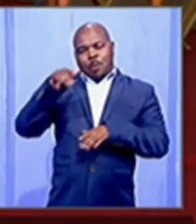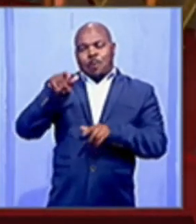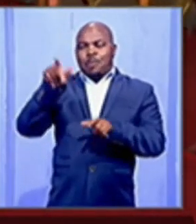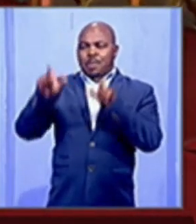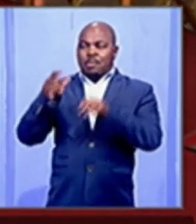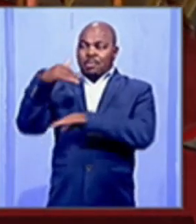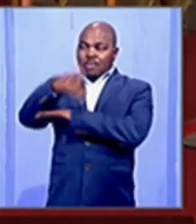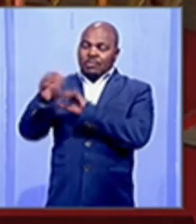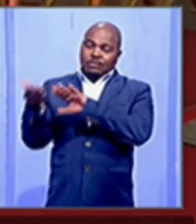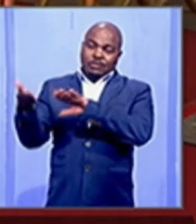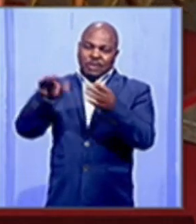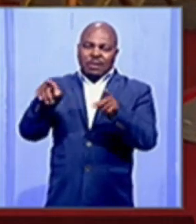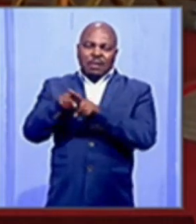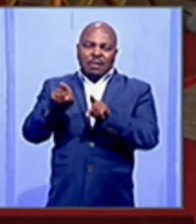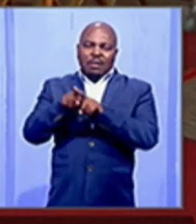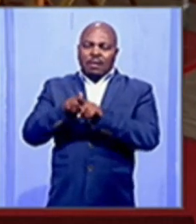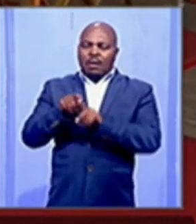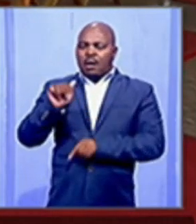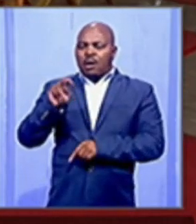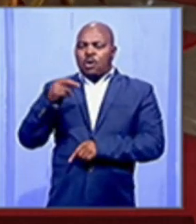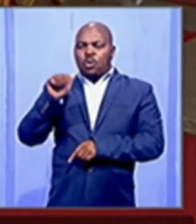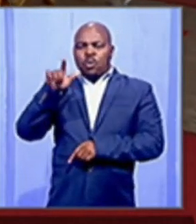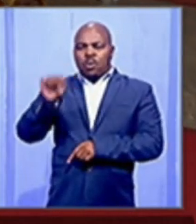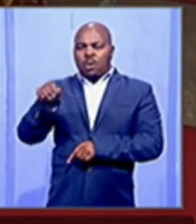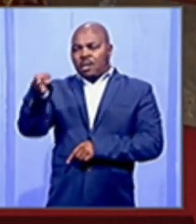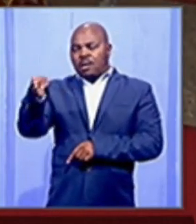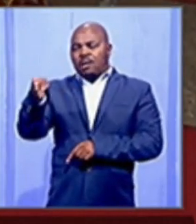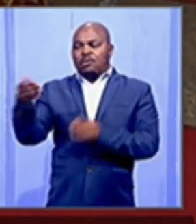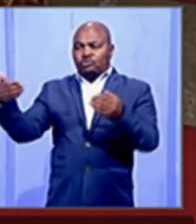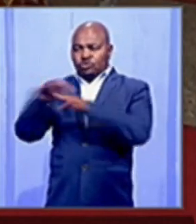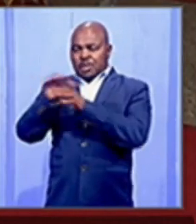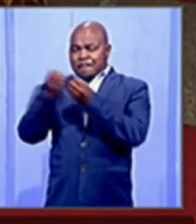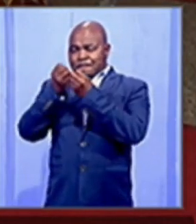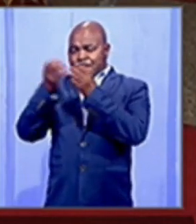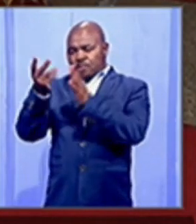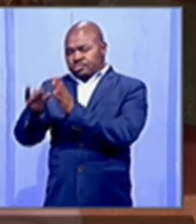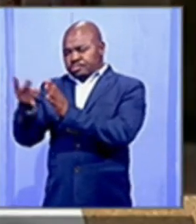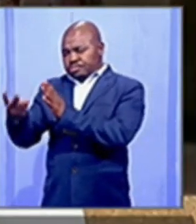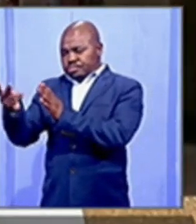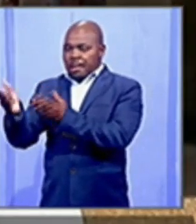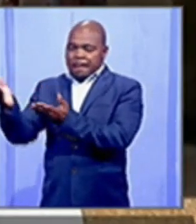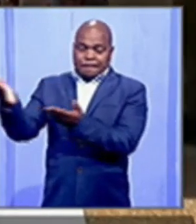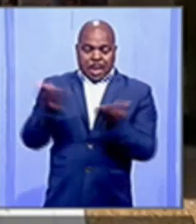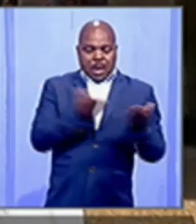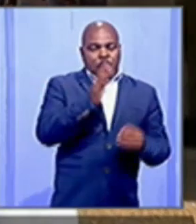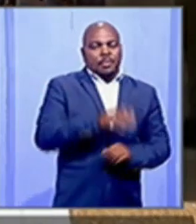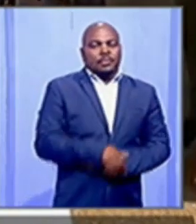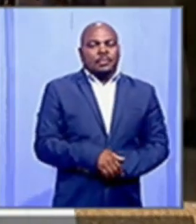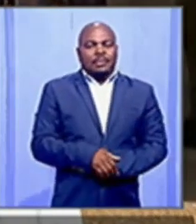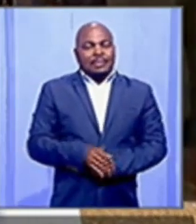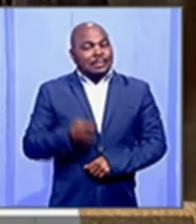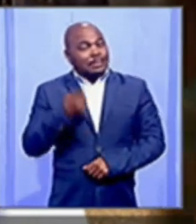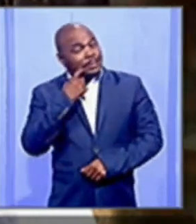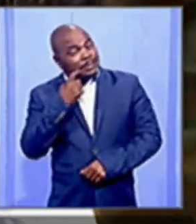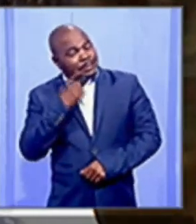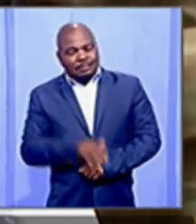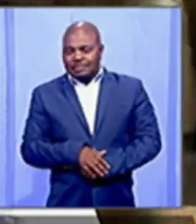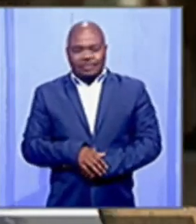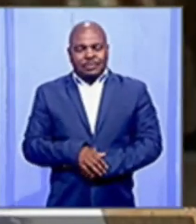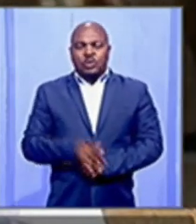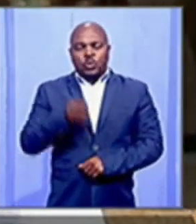akaretsang le a leng kwa setsheng sa Angola se baswi ba bolokilweng ka mogoso kwa go sona. It won't be an easy task, but we will use